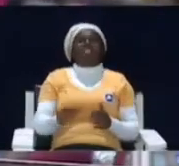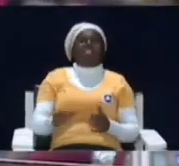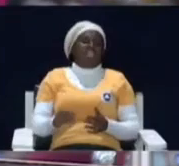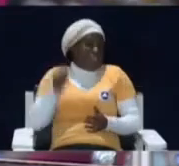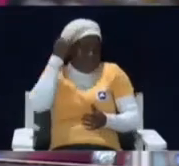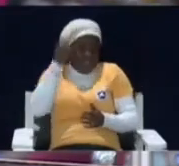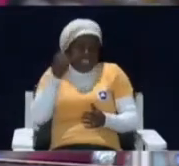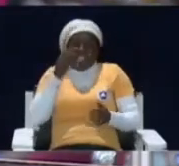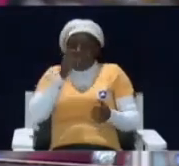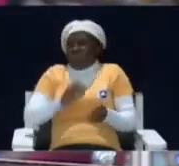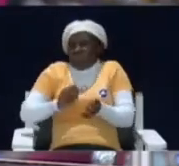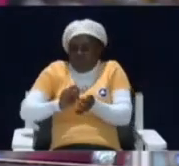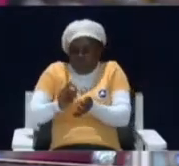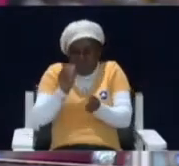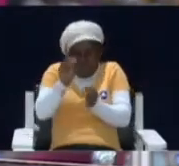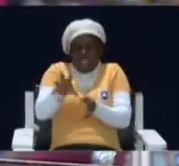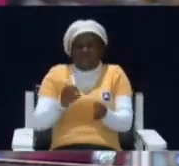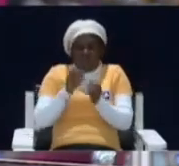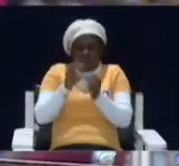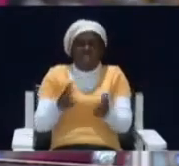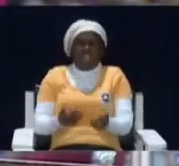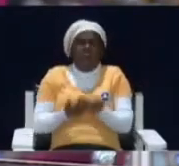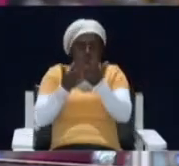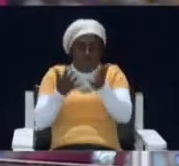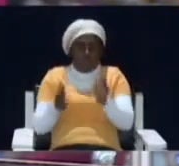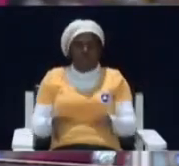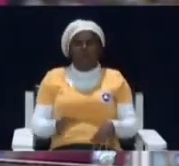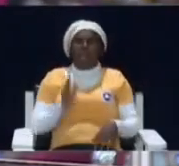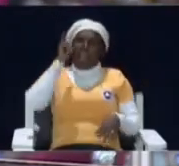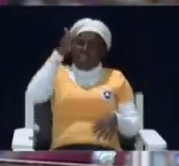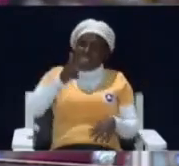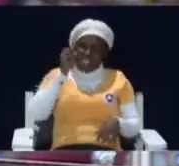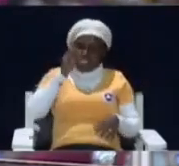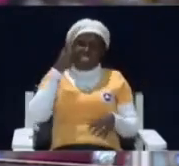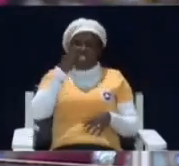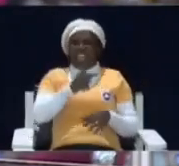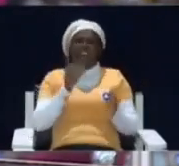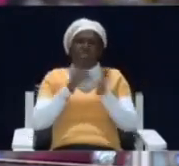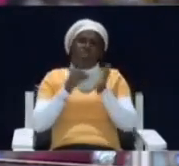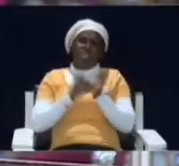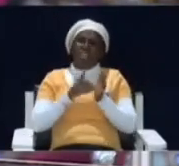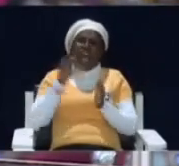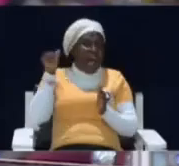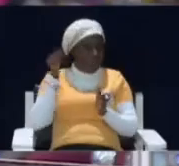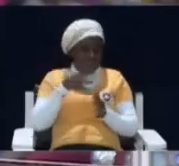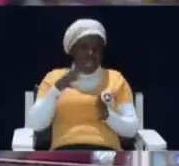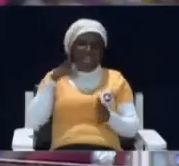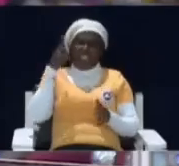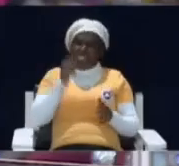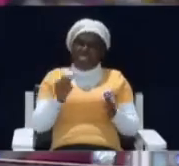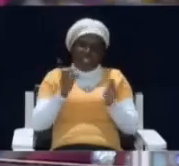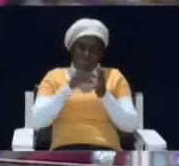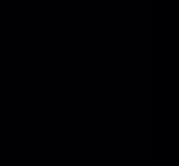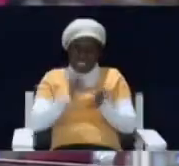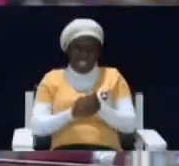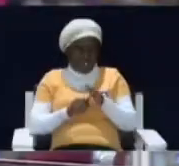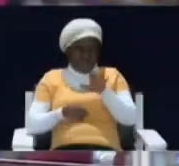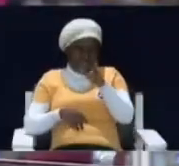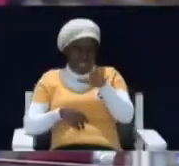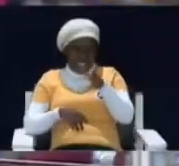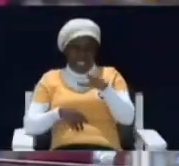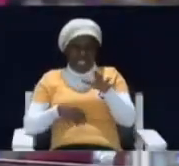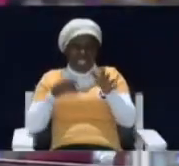never saw. So she went to see her doctor in Abuja. And the doctor said, it looks as if she has a